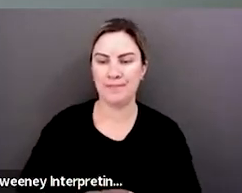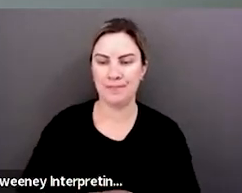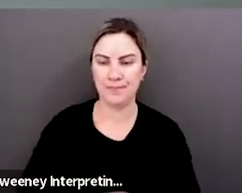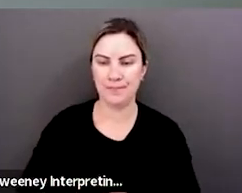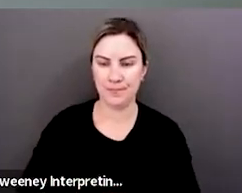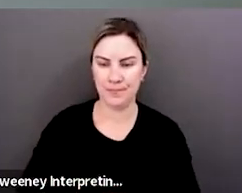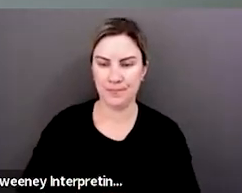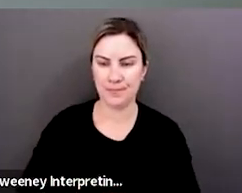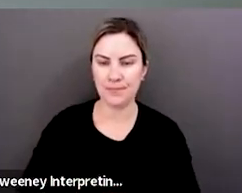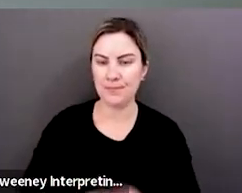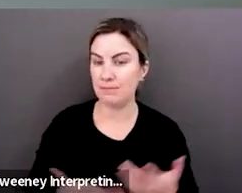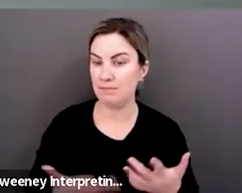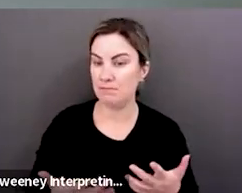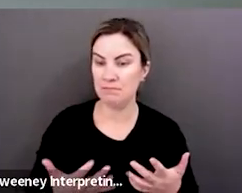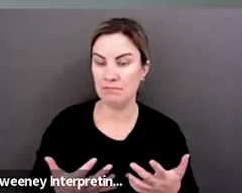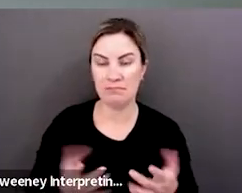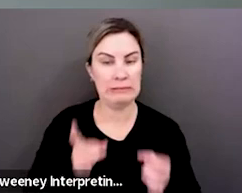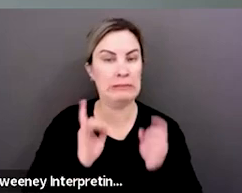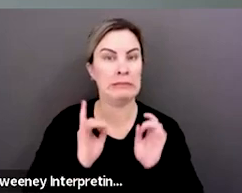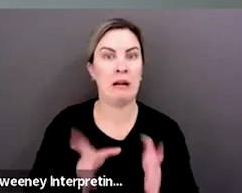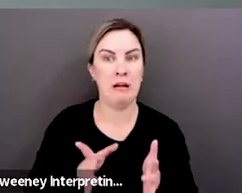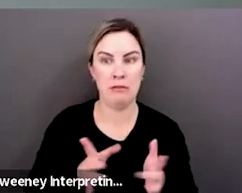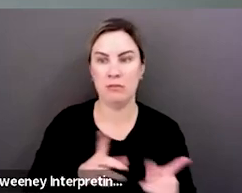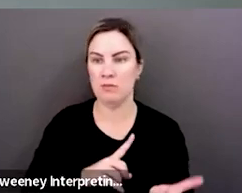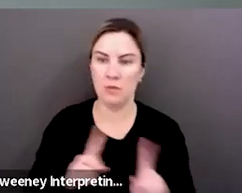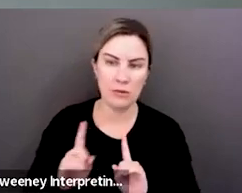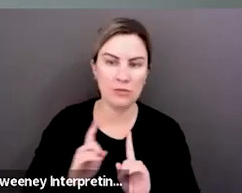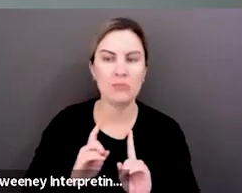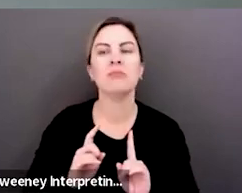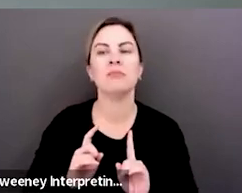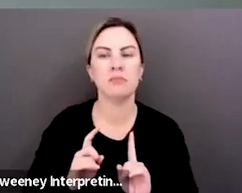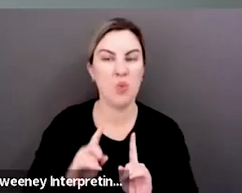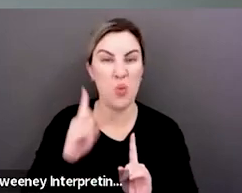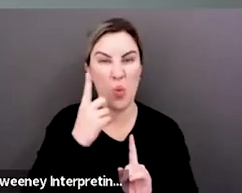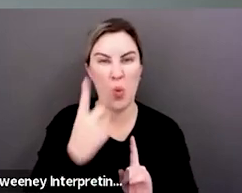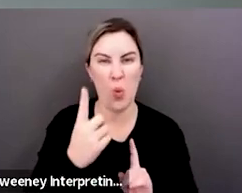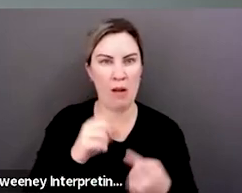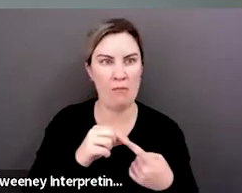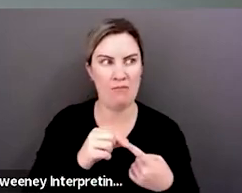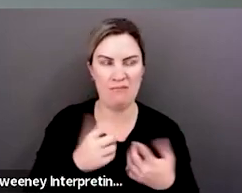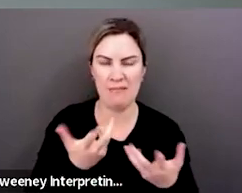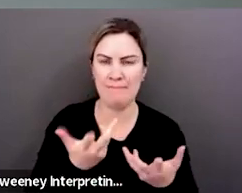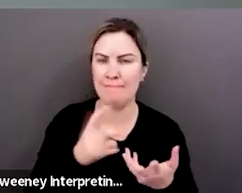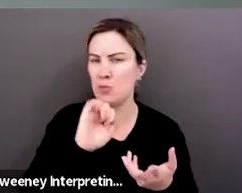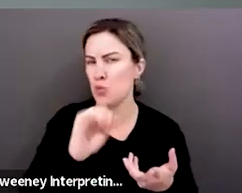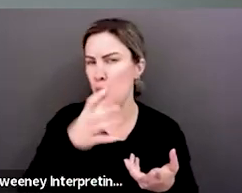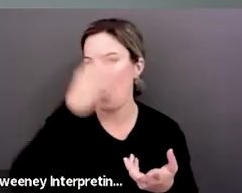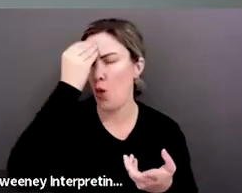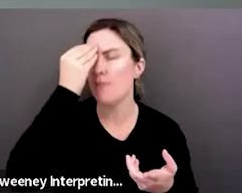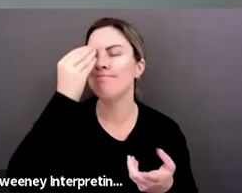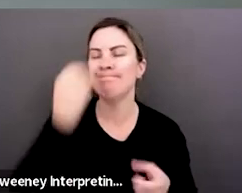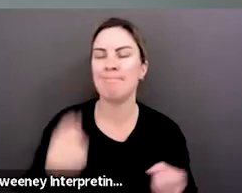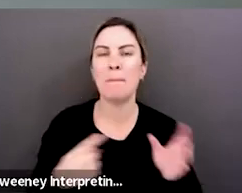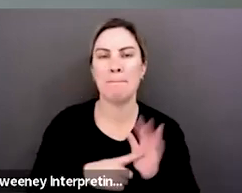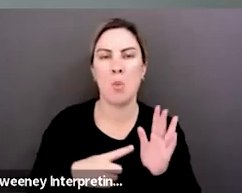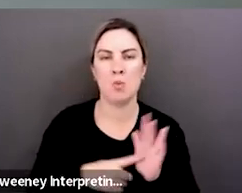getting started, and one piece of advice or one action that you've learned that's important as a tip to